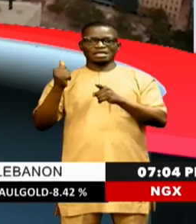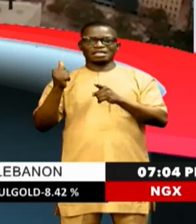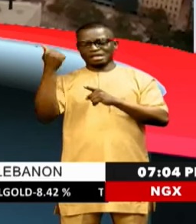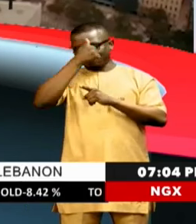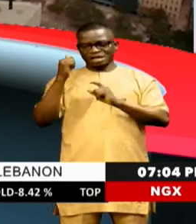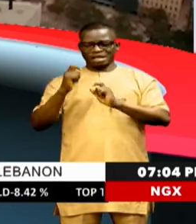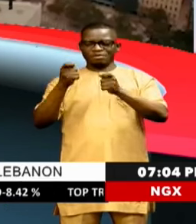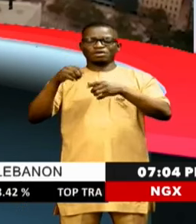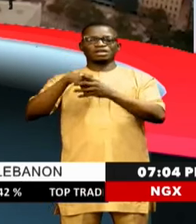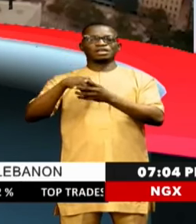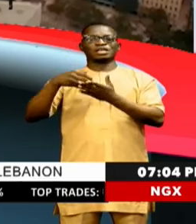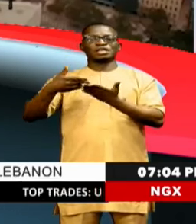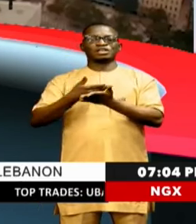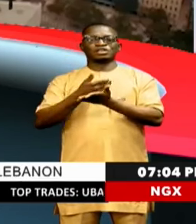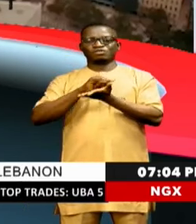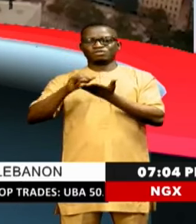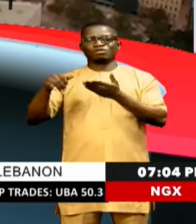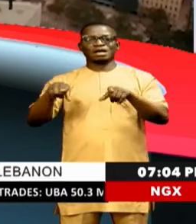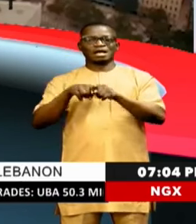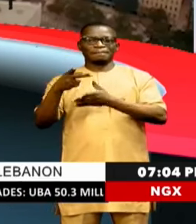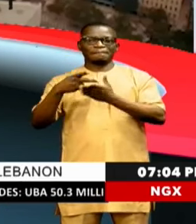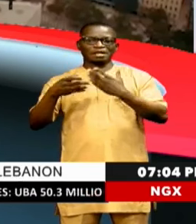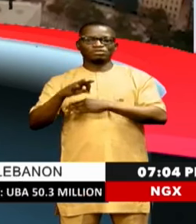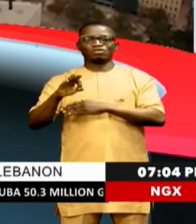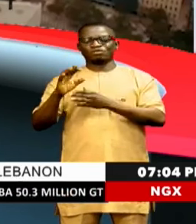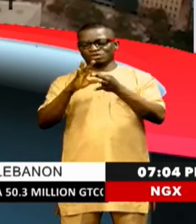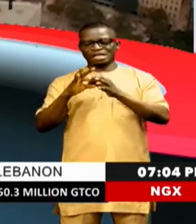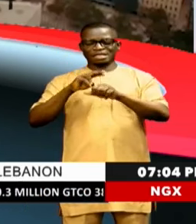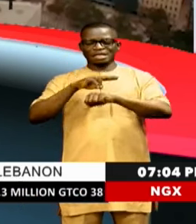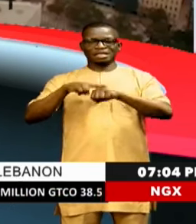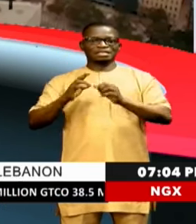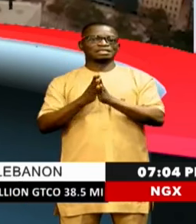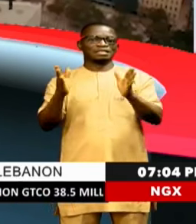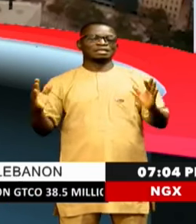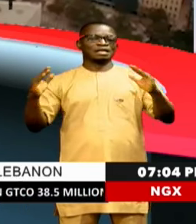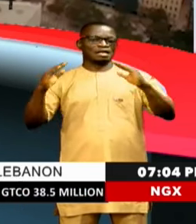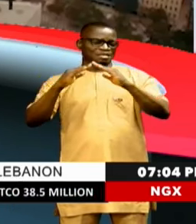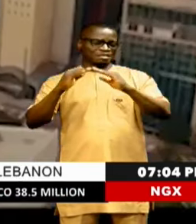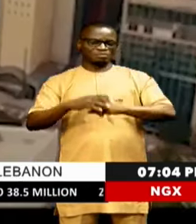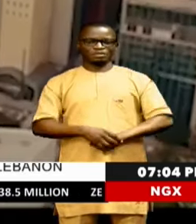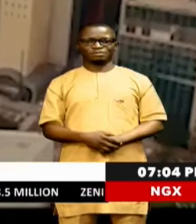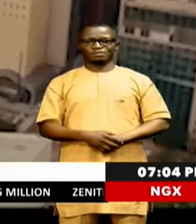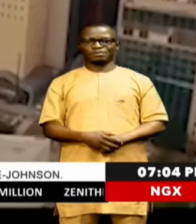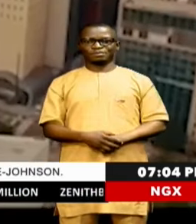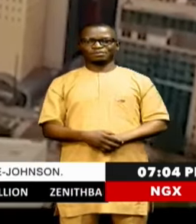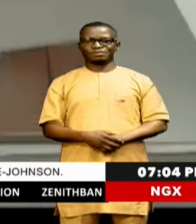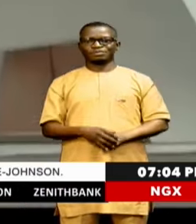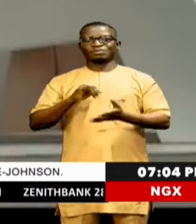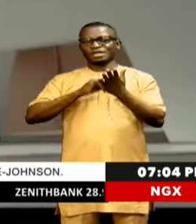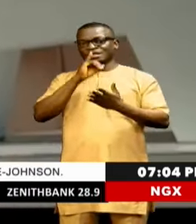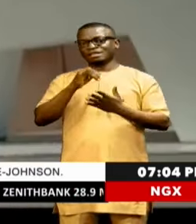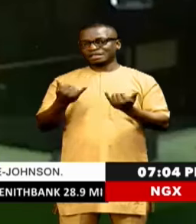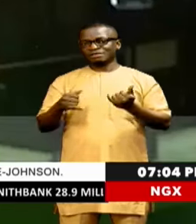New York at the sidelines of the ongoing United Nations General Assembly. Let's see that. It is yet